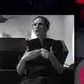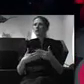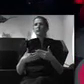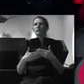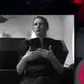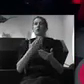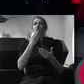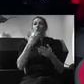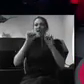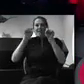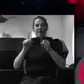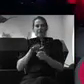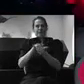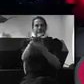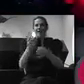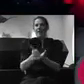We already knew that our